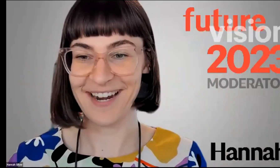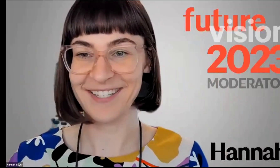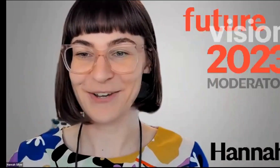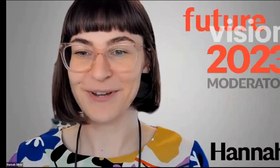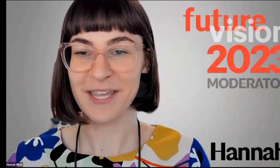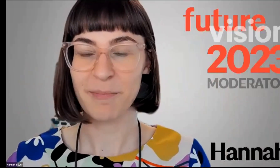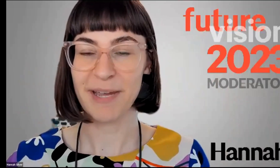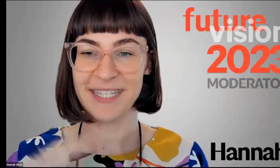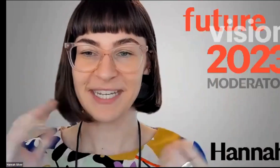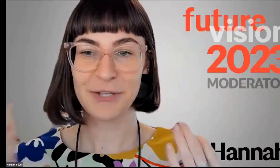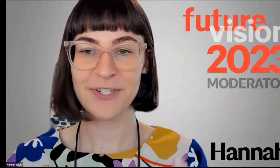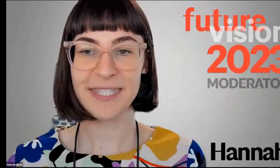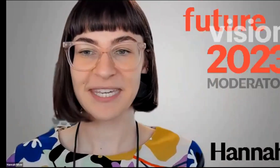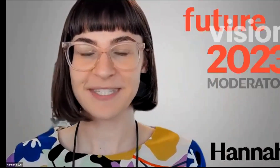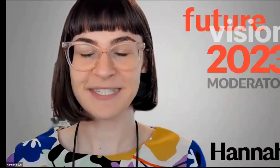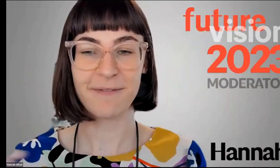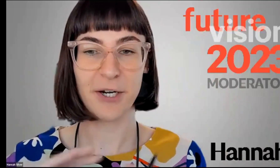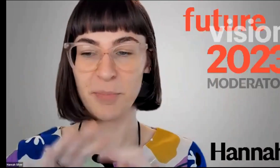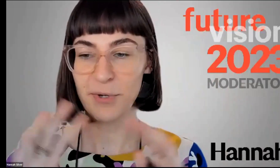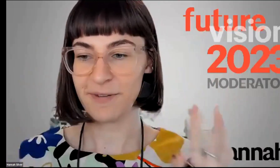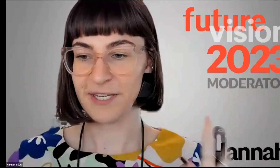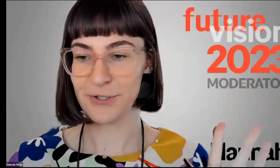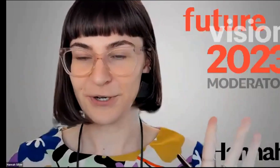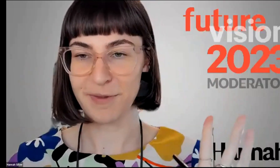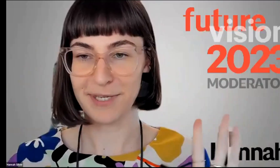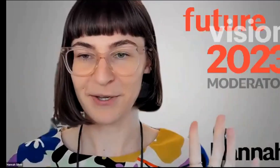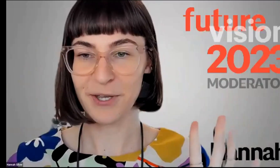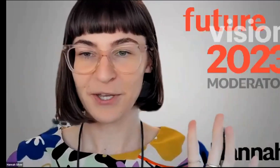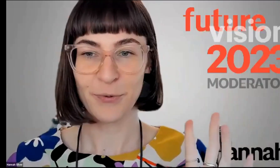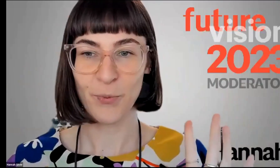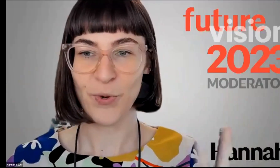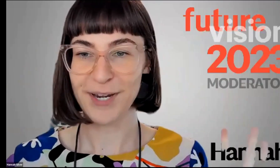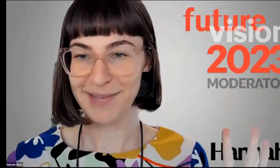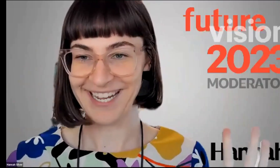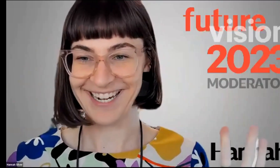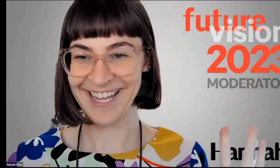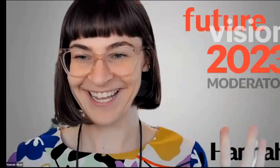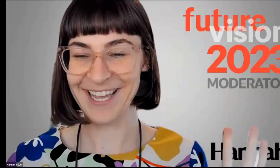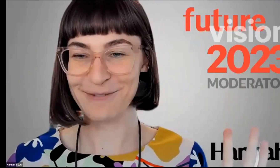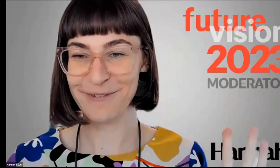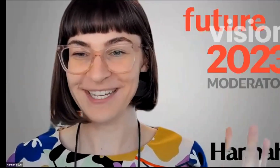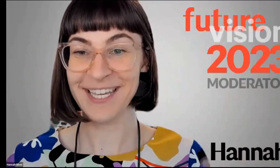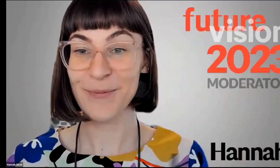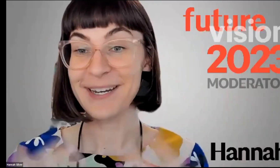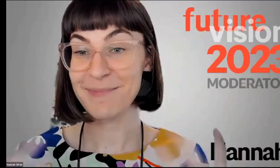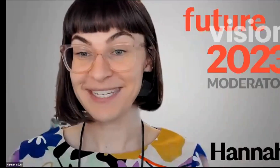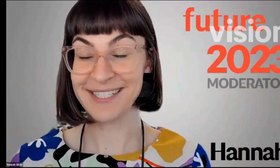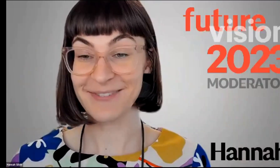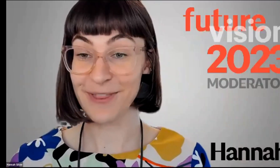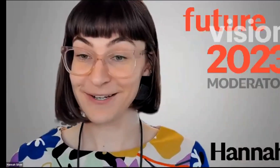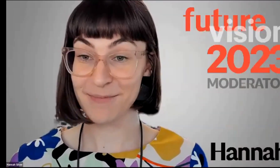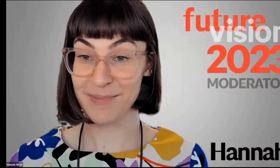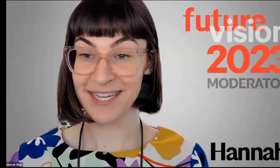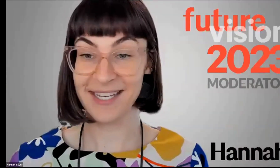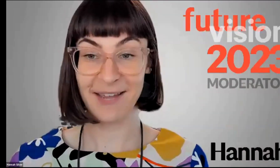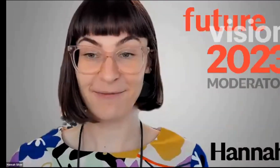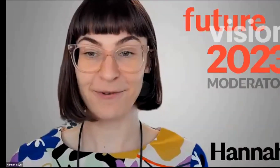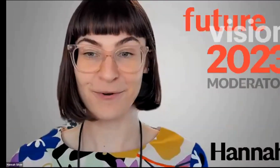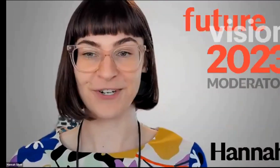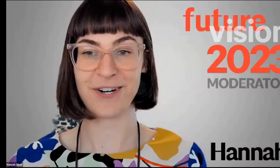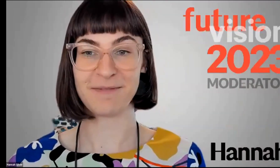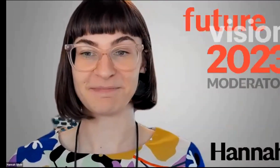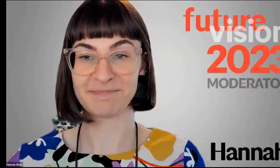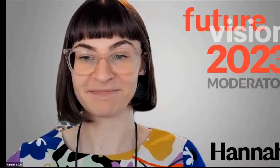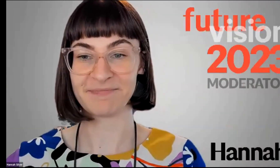in that, right? So Montse, can you just give us a very brief intro, maybe 1 minute, of what it means for there to be a